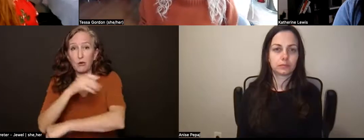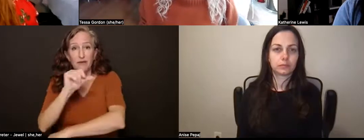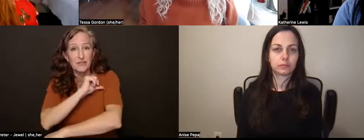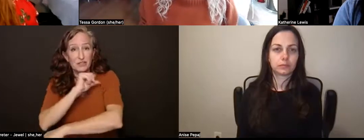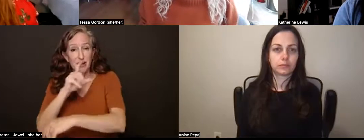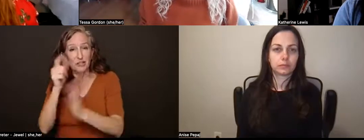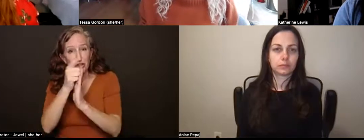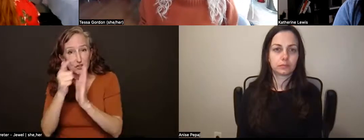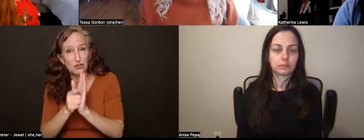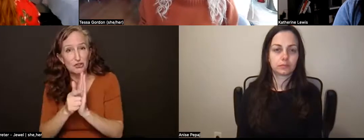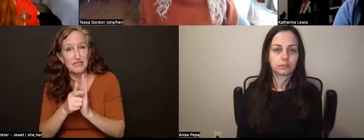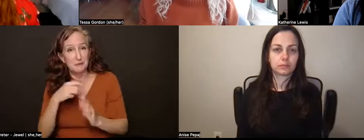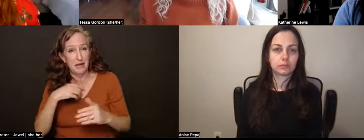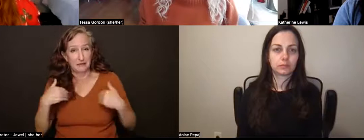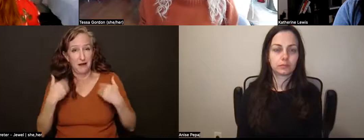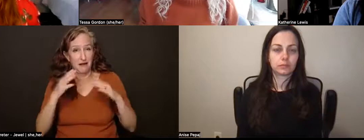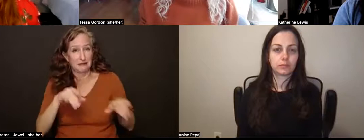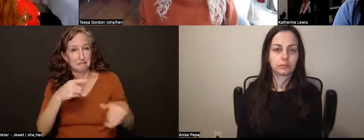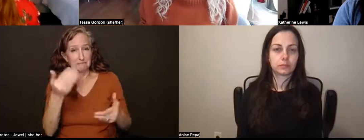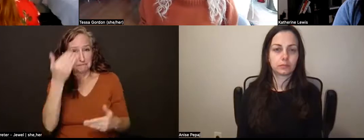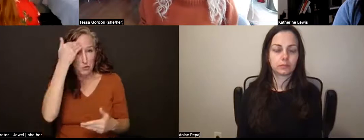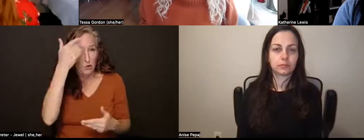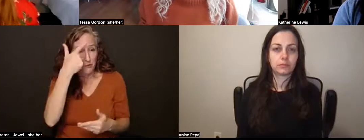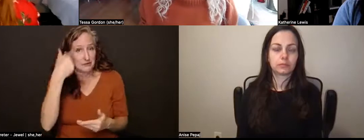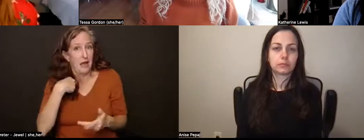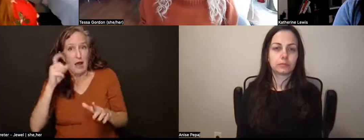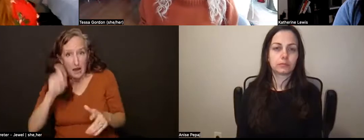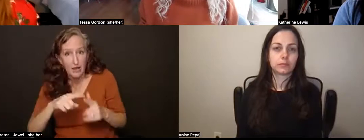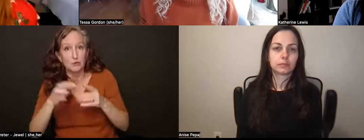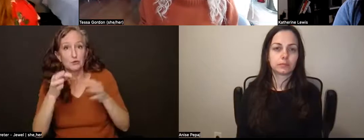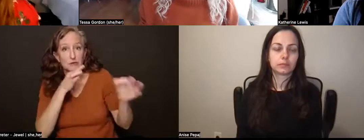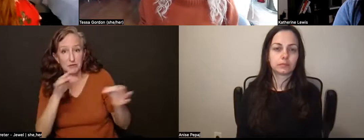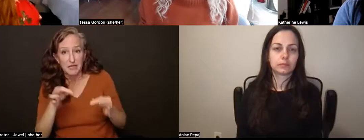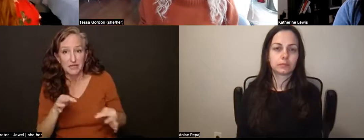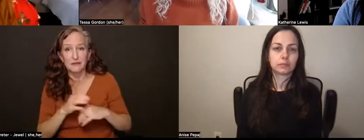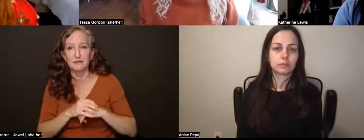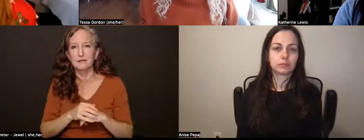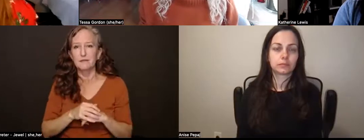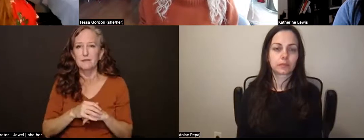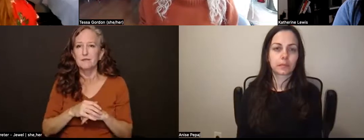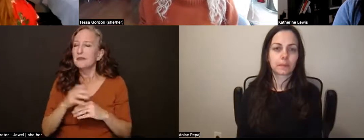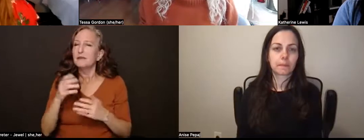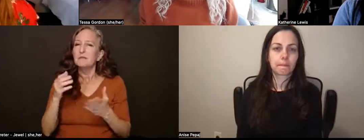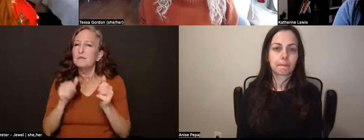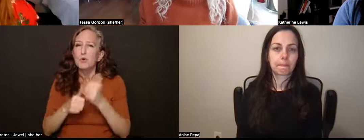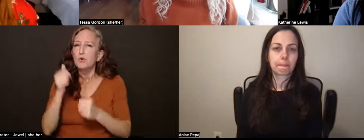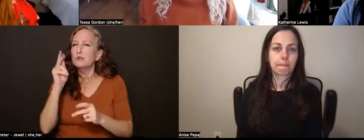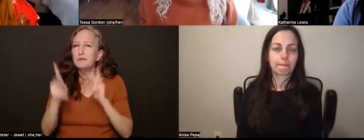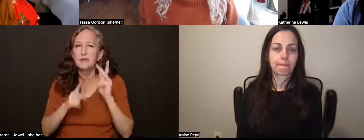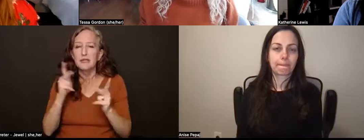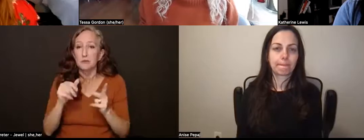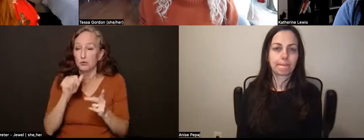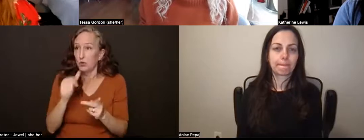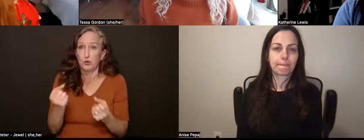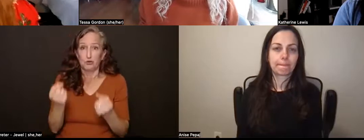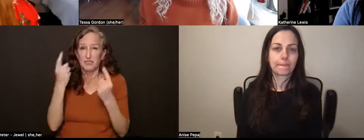have unique considerations, and I just don't think that people really understand all of those things that we have to